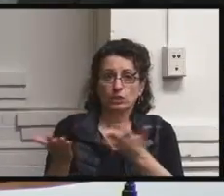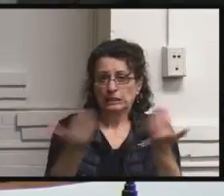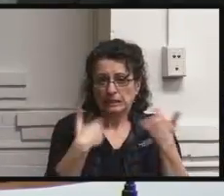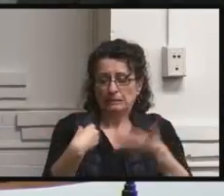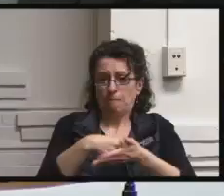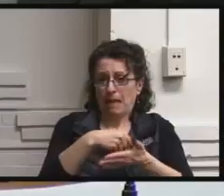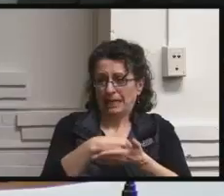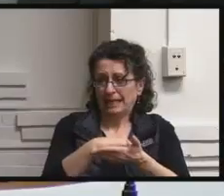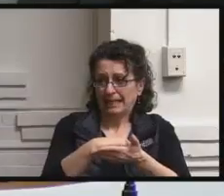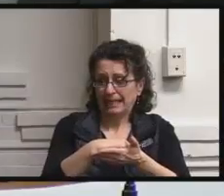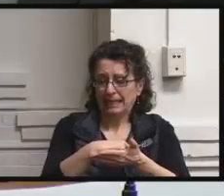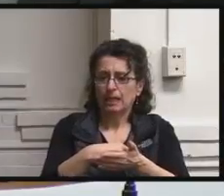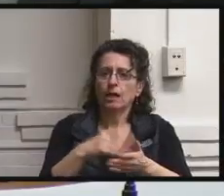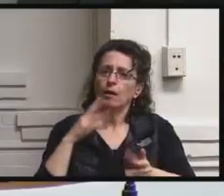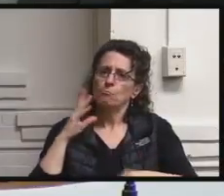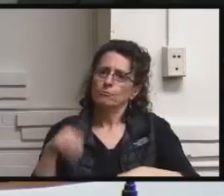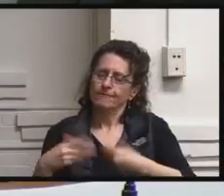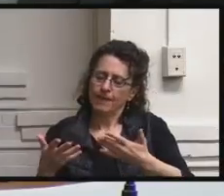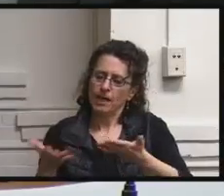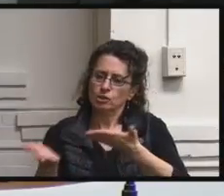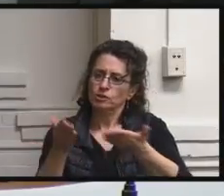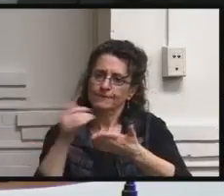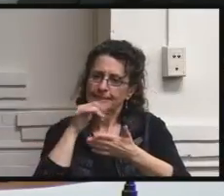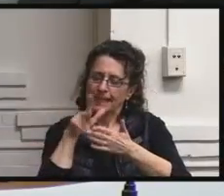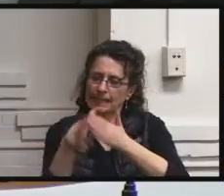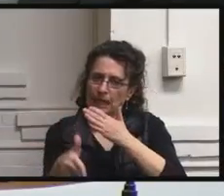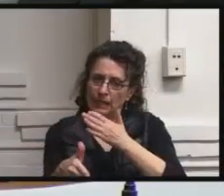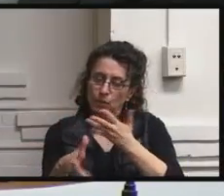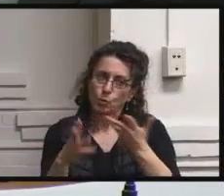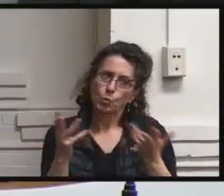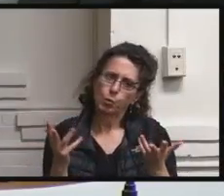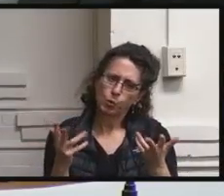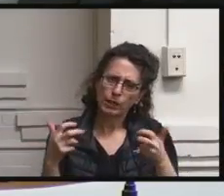And based upon everything that we've seen,